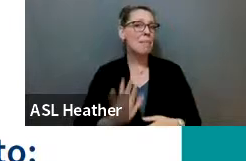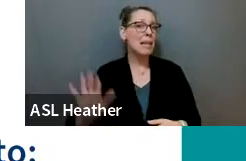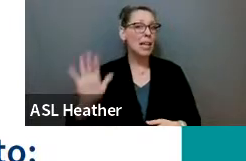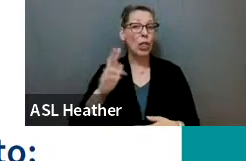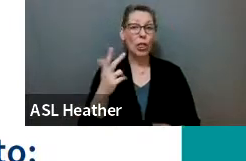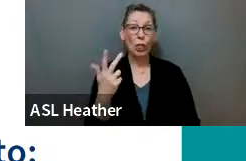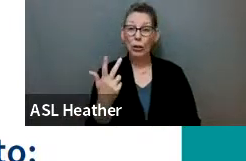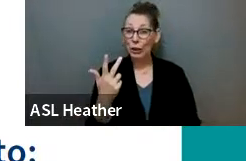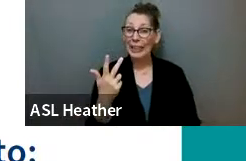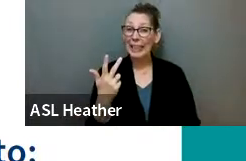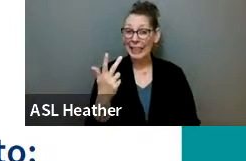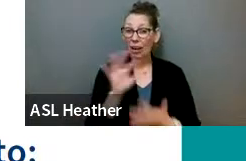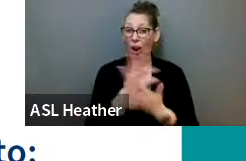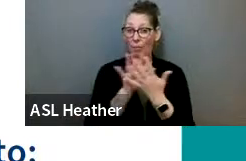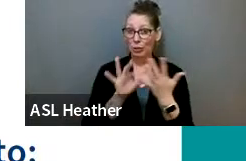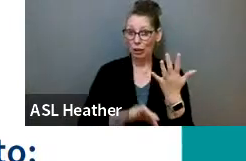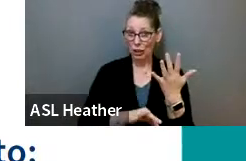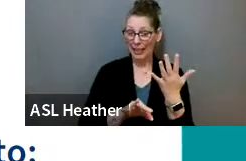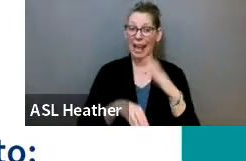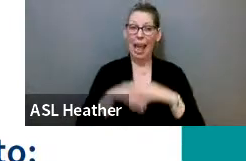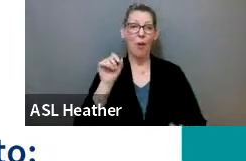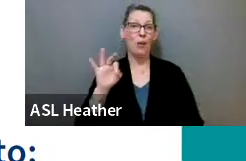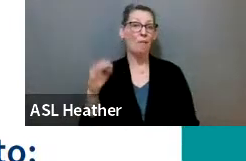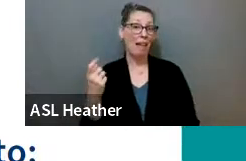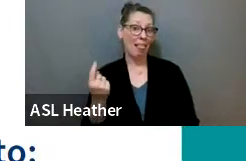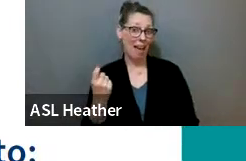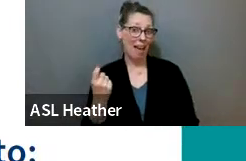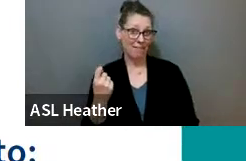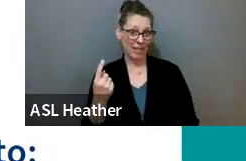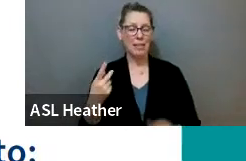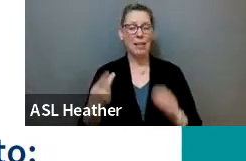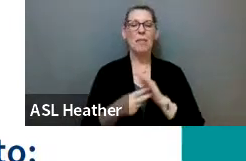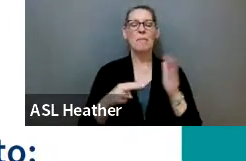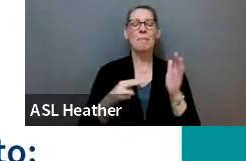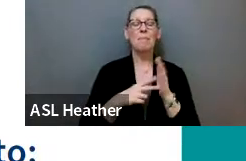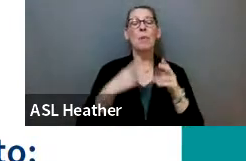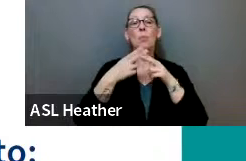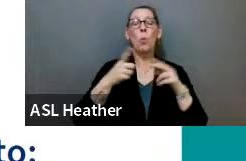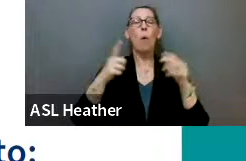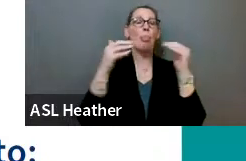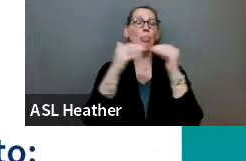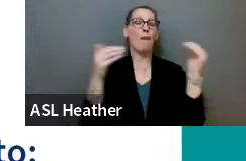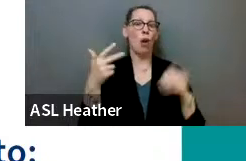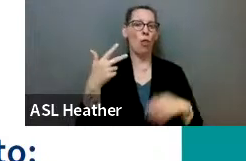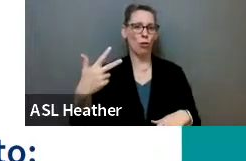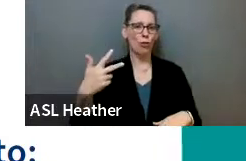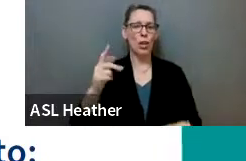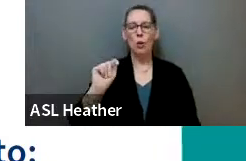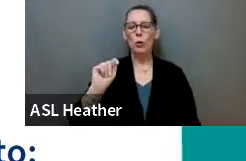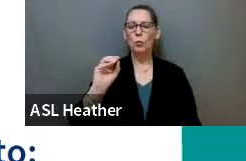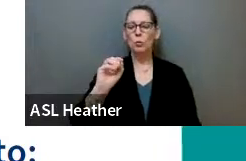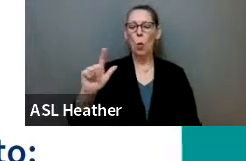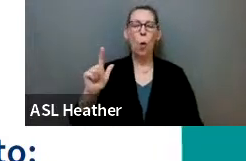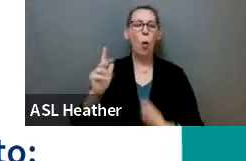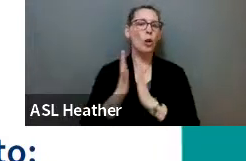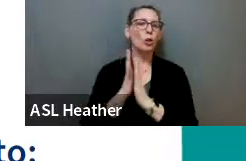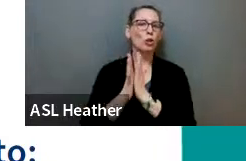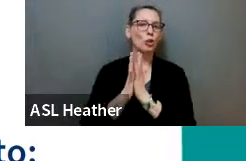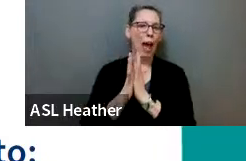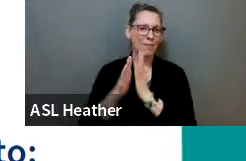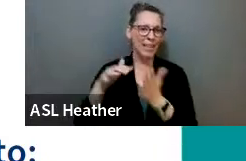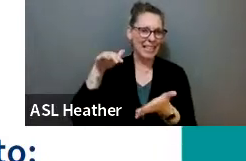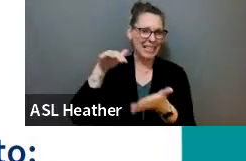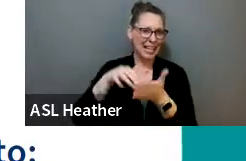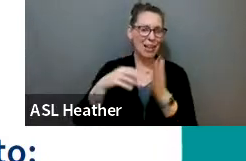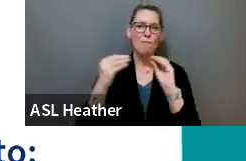options in what is called a level 3 toll traffic and revenue study, which is just a more comprehensive,